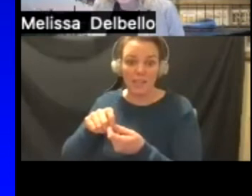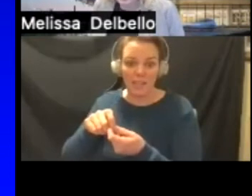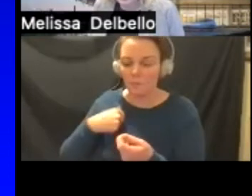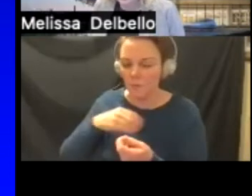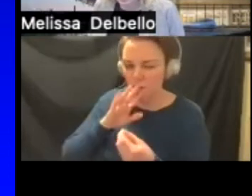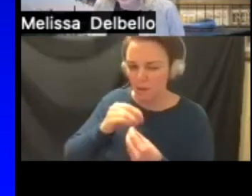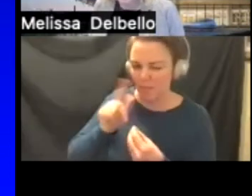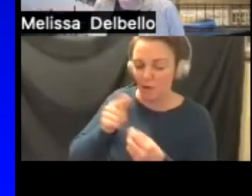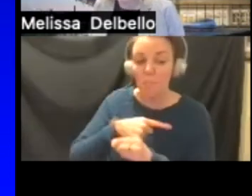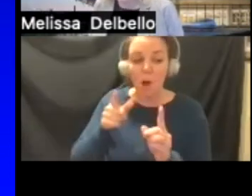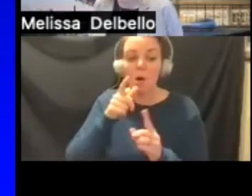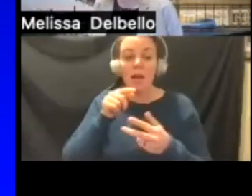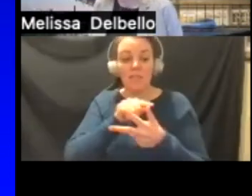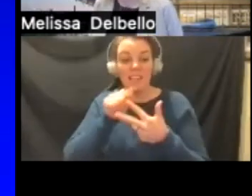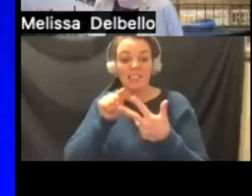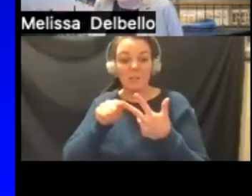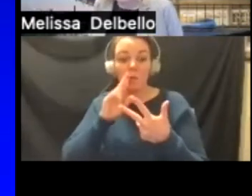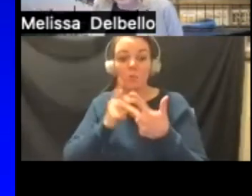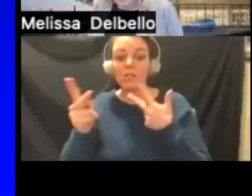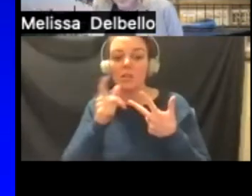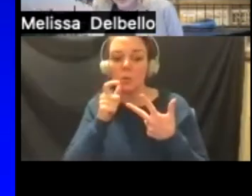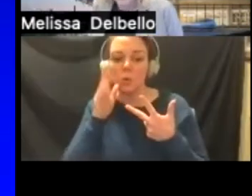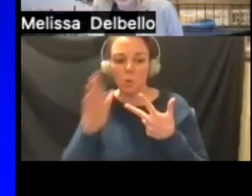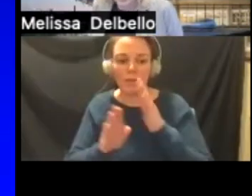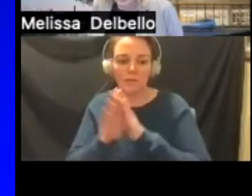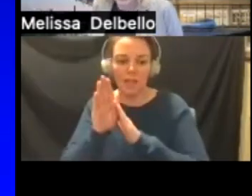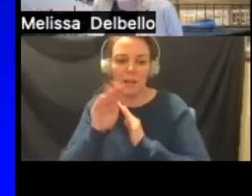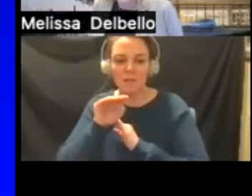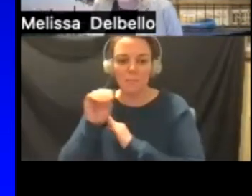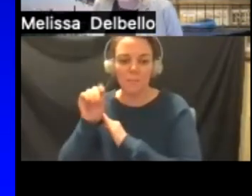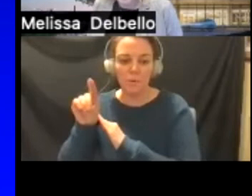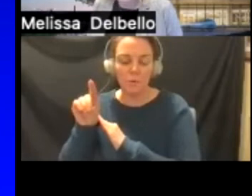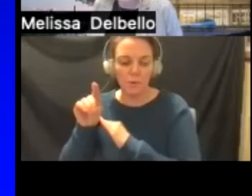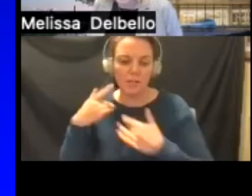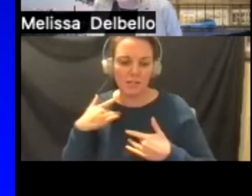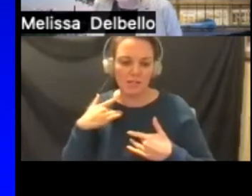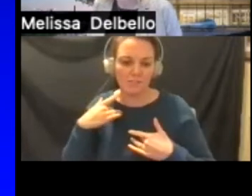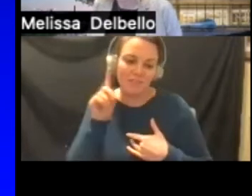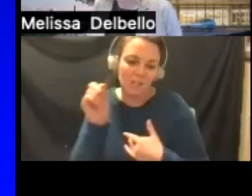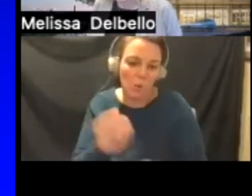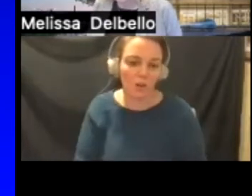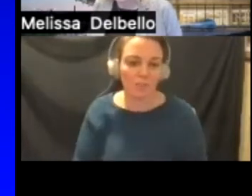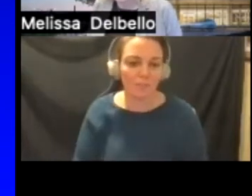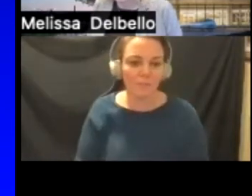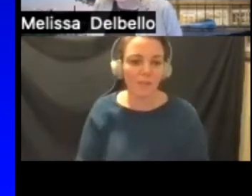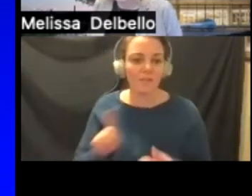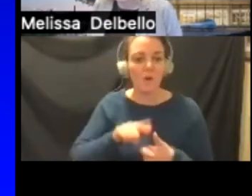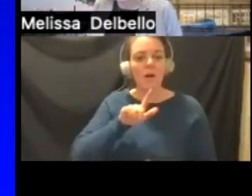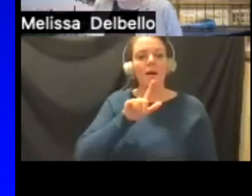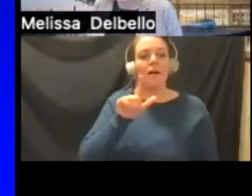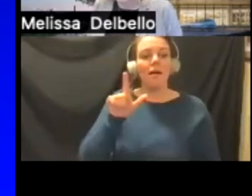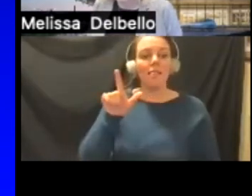second, who's going to go on to develop a mood disorder. So as a region, left ventricular